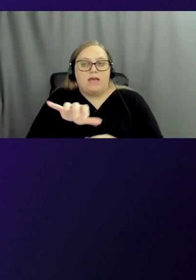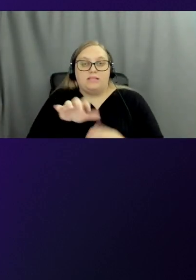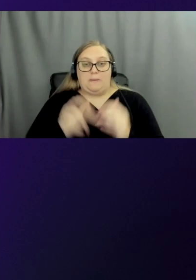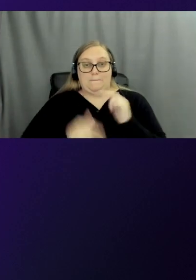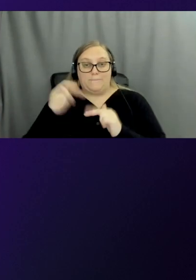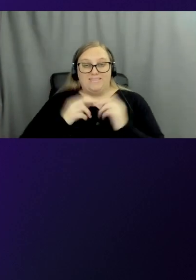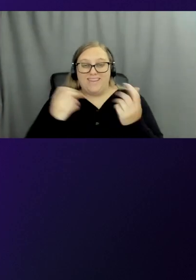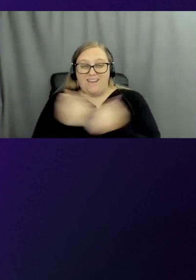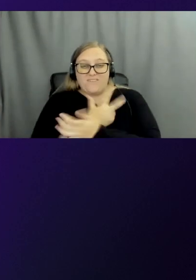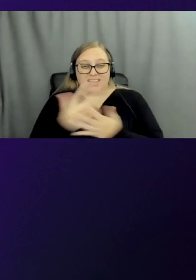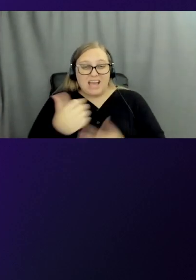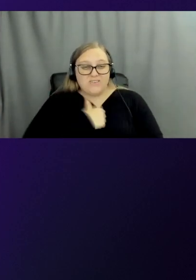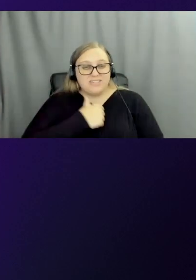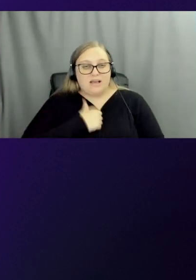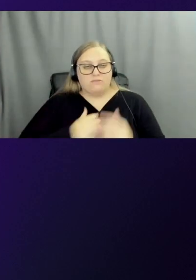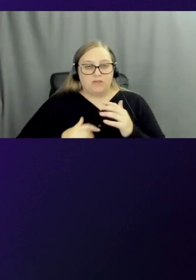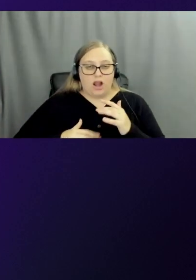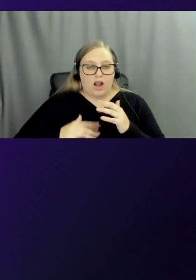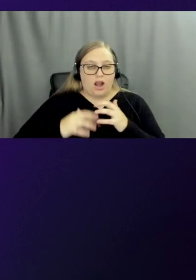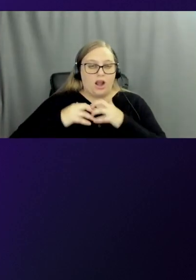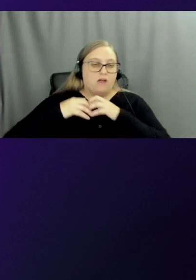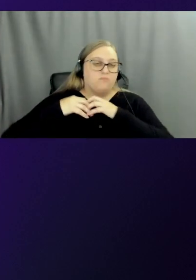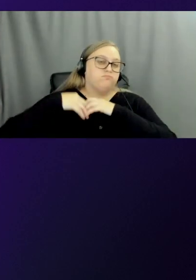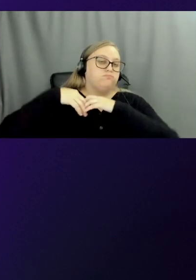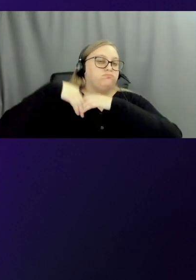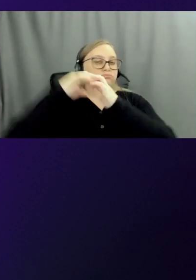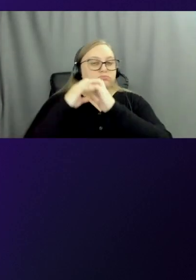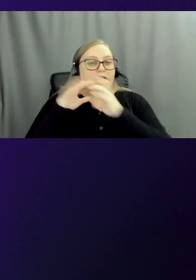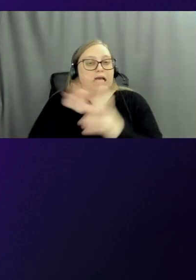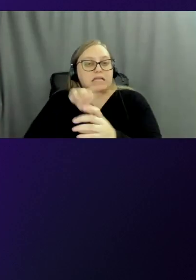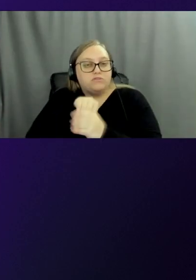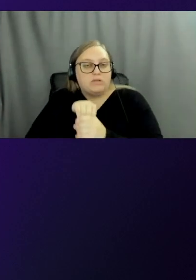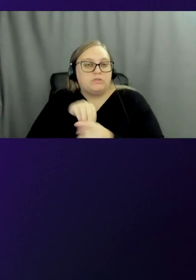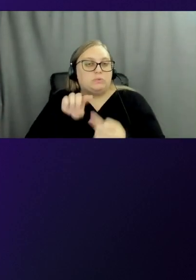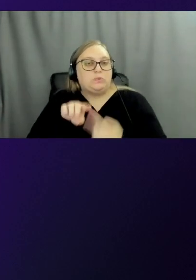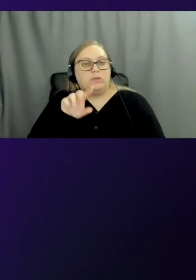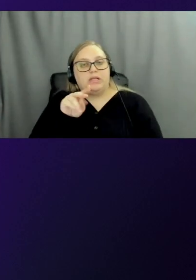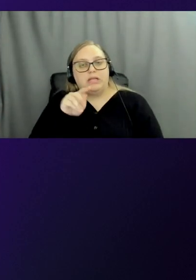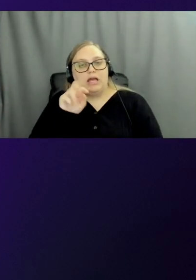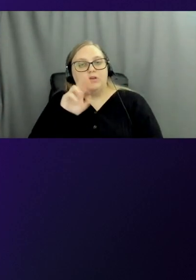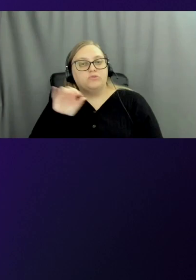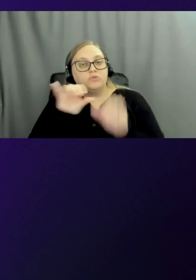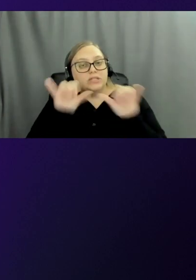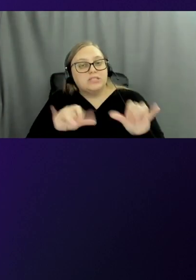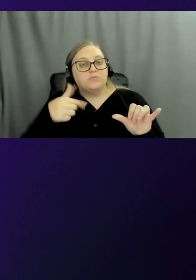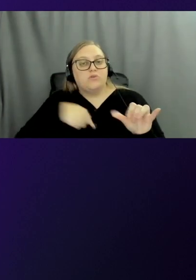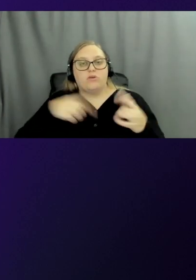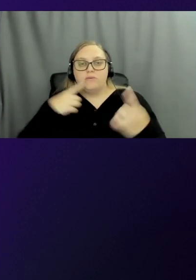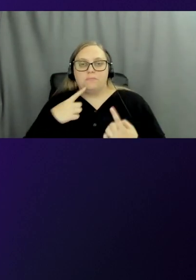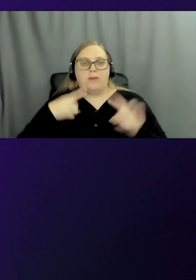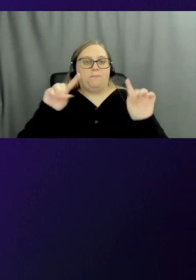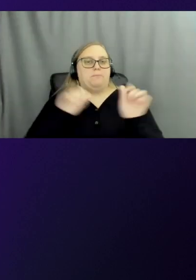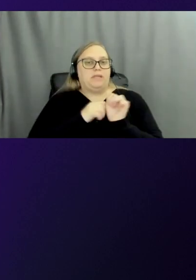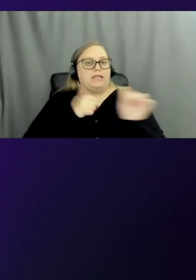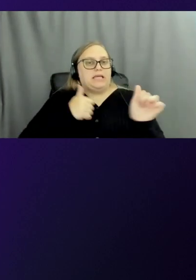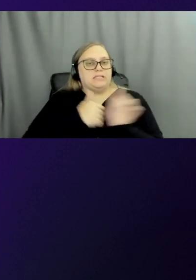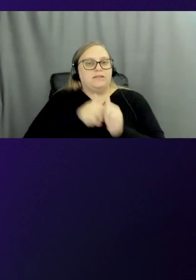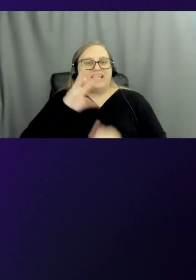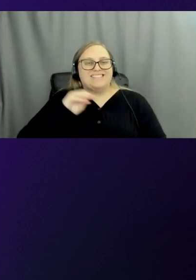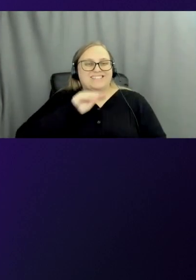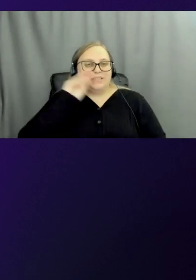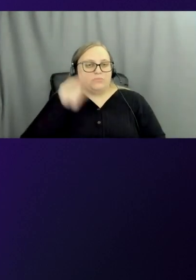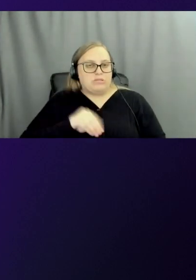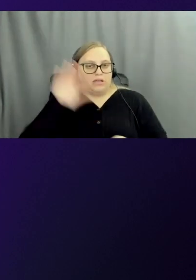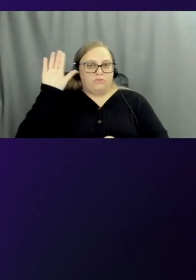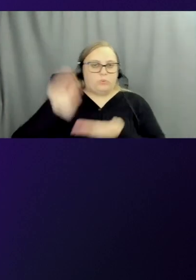and integrating it into the Nitro system, we are able to achieve the latency that we have been talking about, the 60% reduction in latency